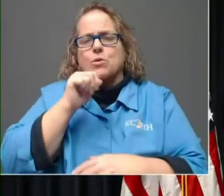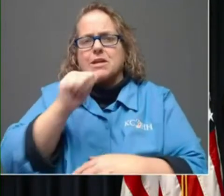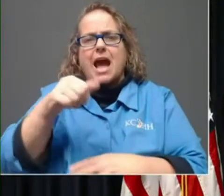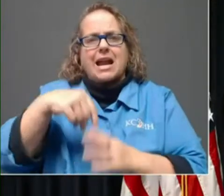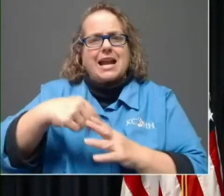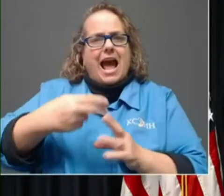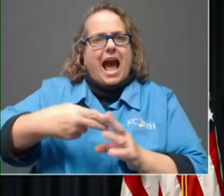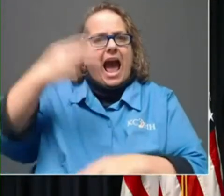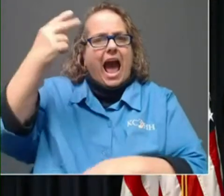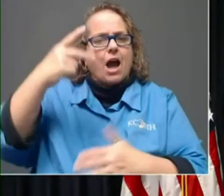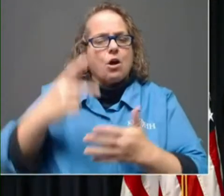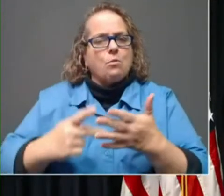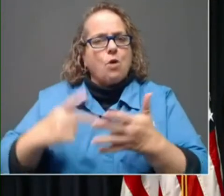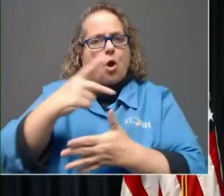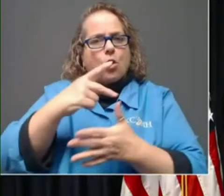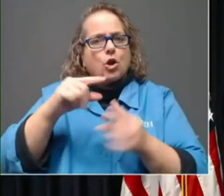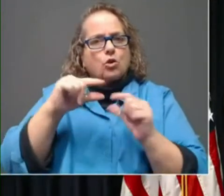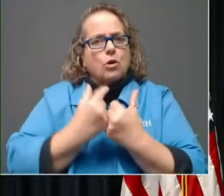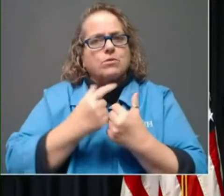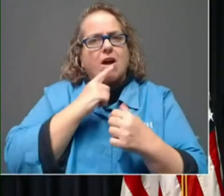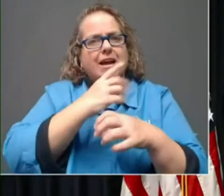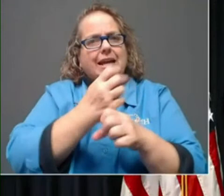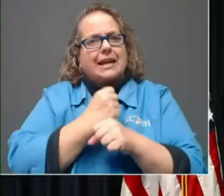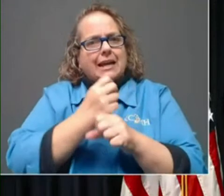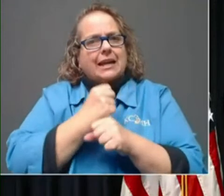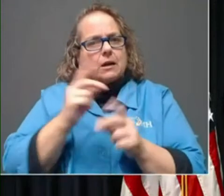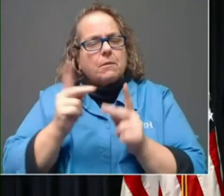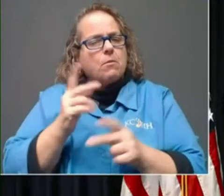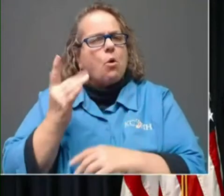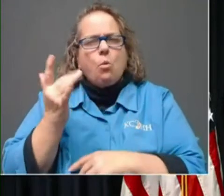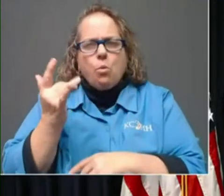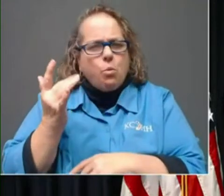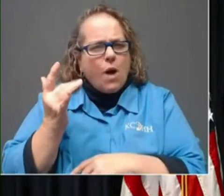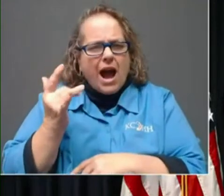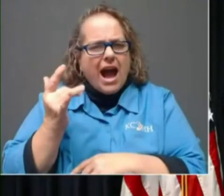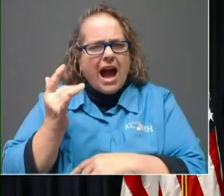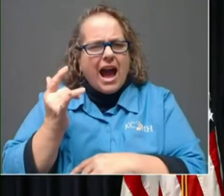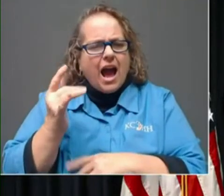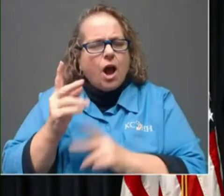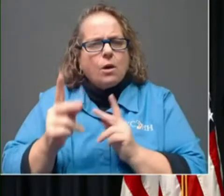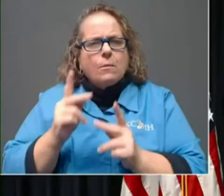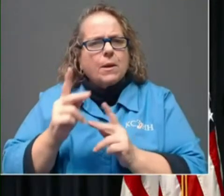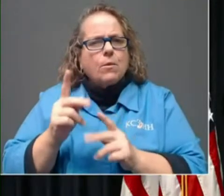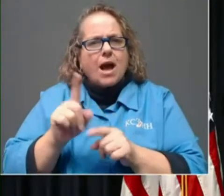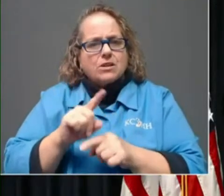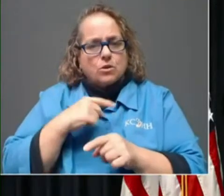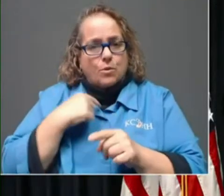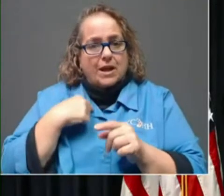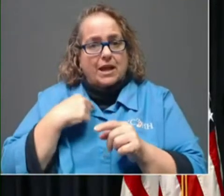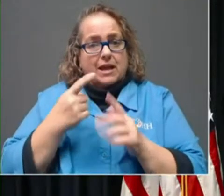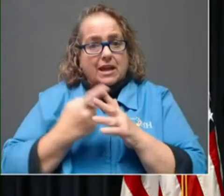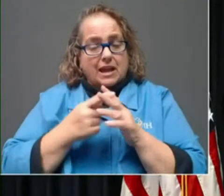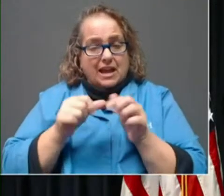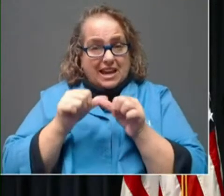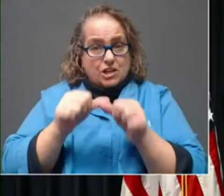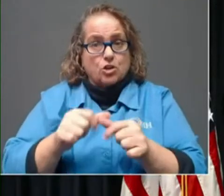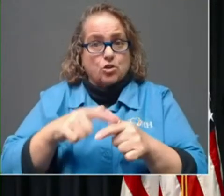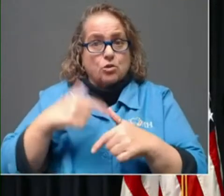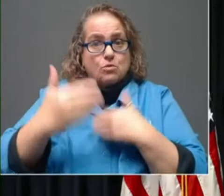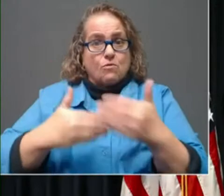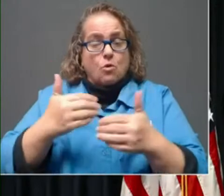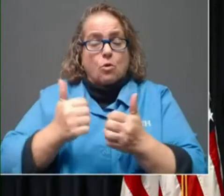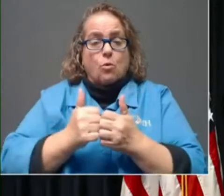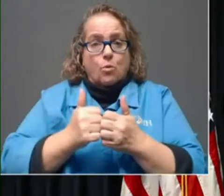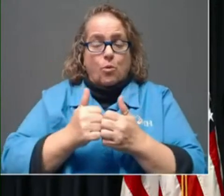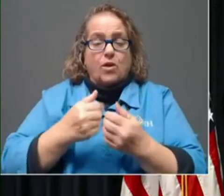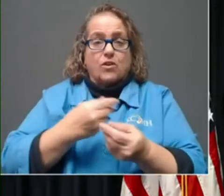are getting the vaccine. Can you explain again why that might happen as we continue to move forward with distribution, especially